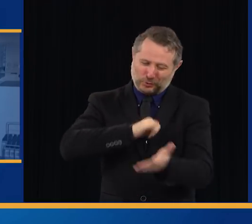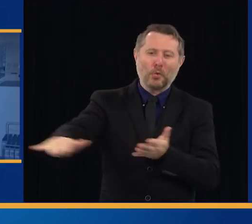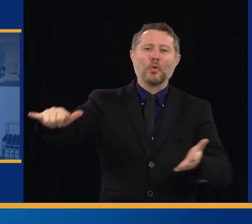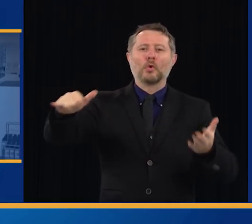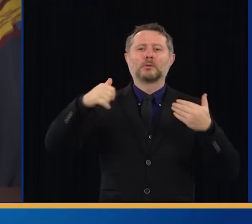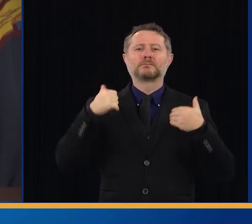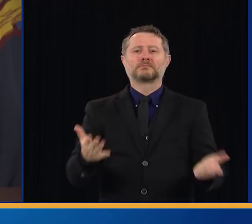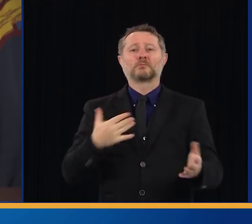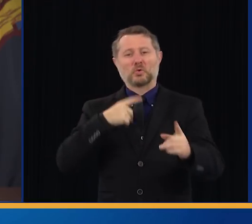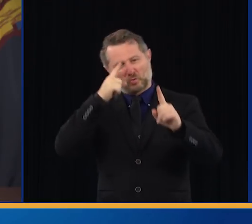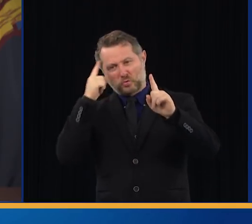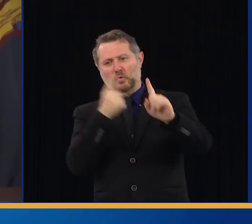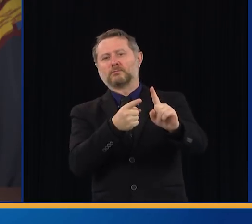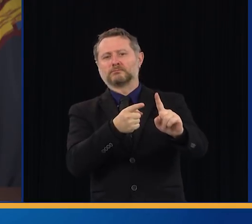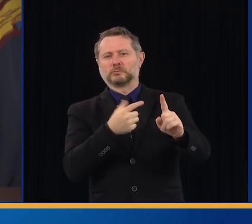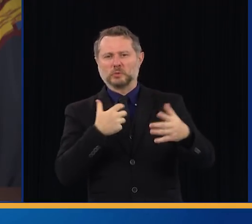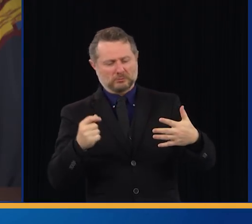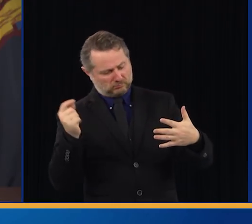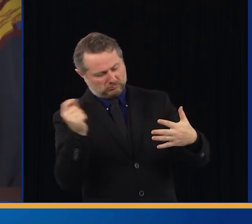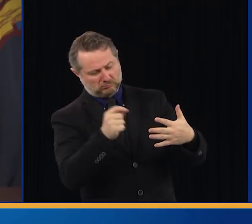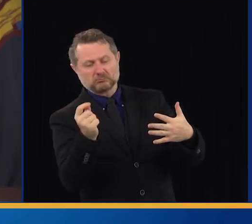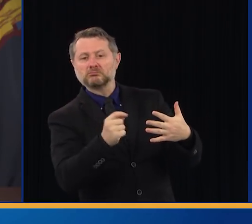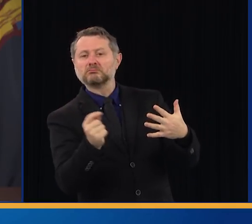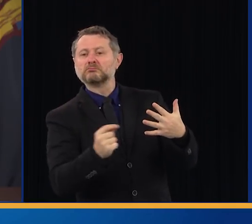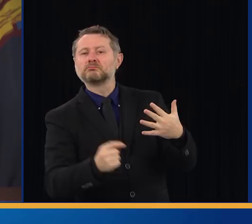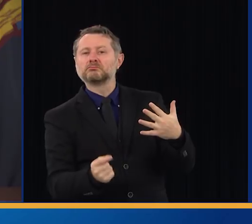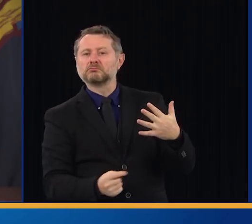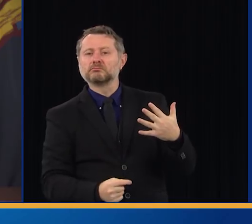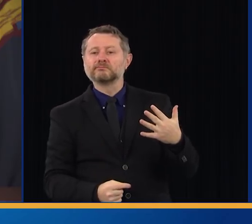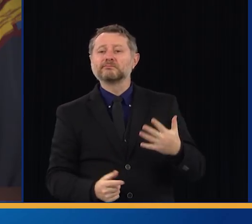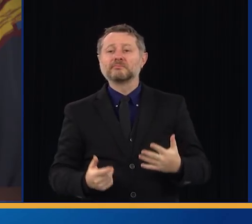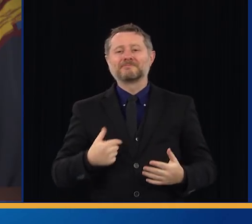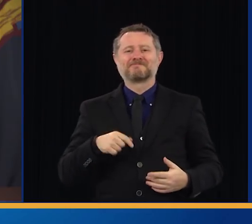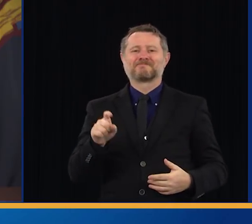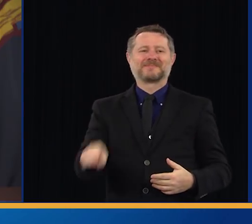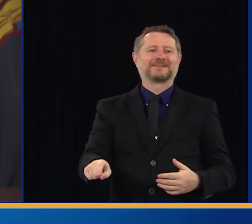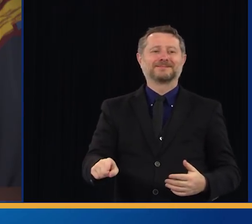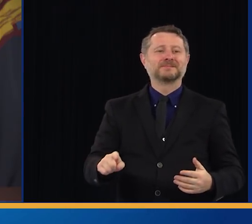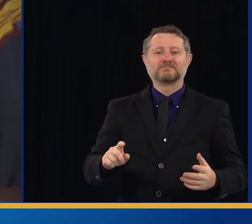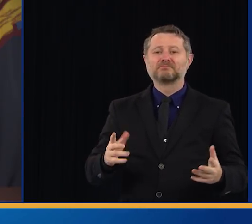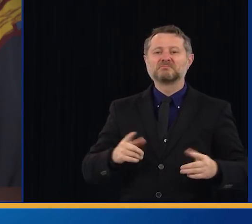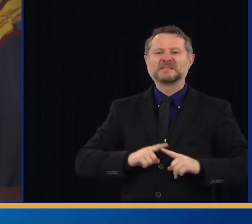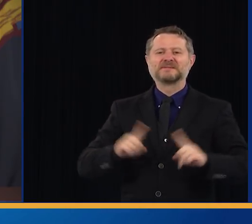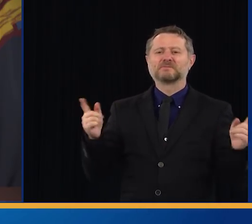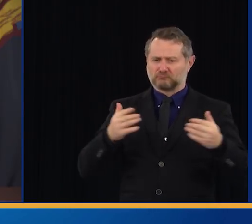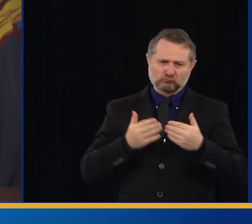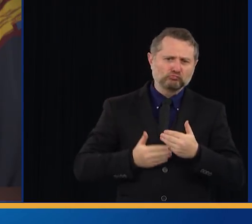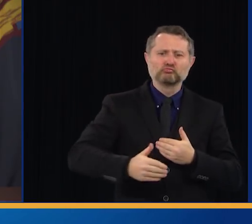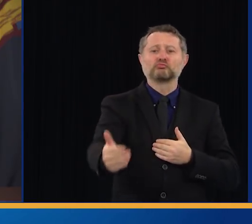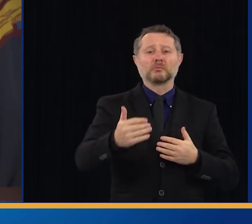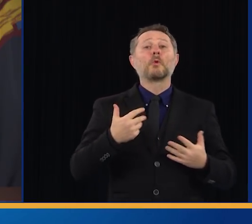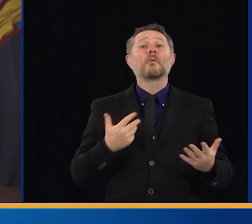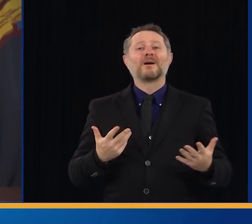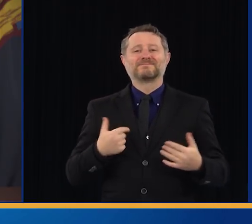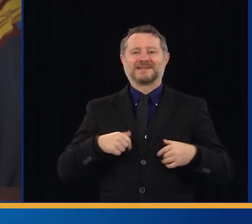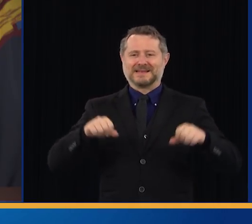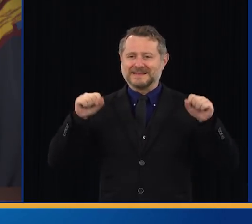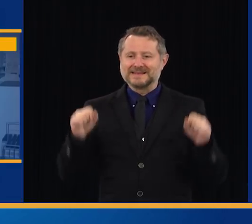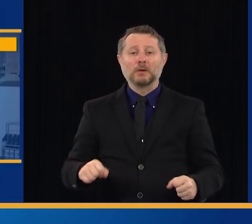this because we do need to do things differently, or we can do things differently, and we can do things